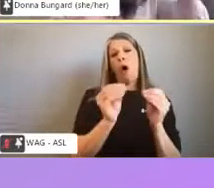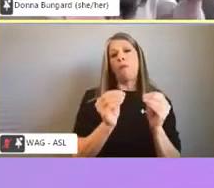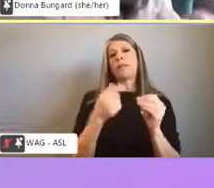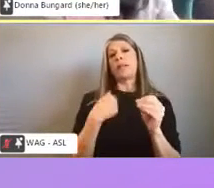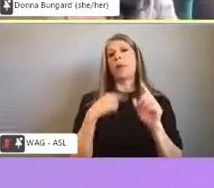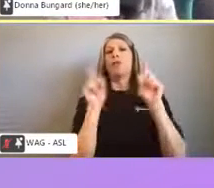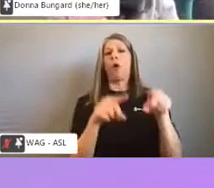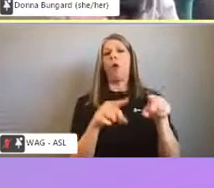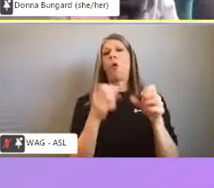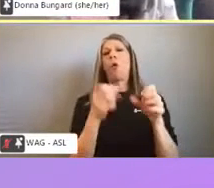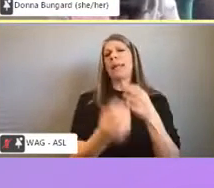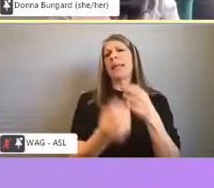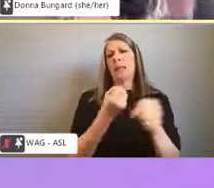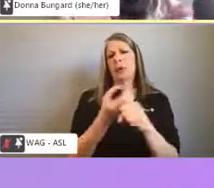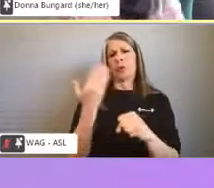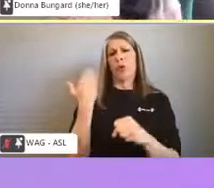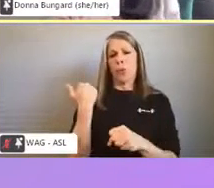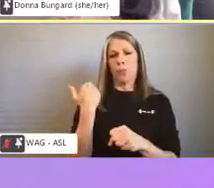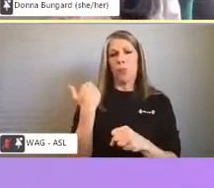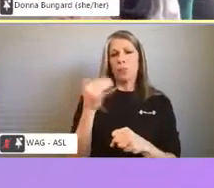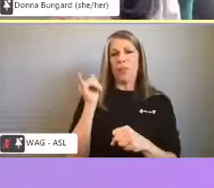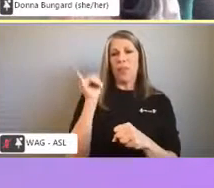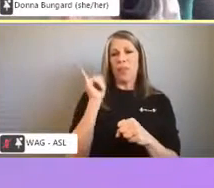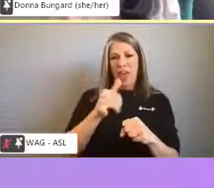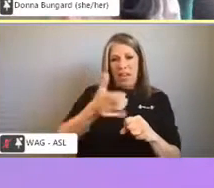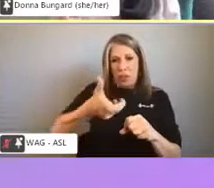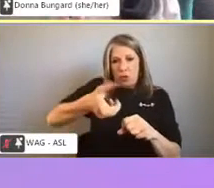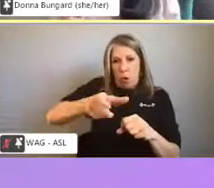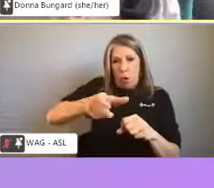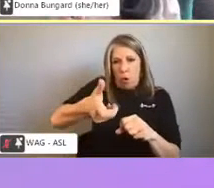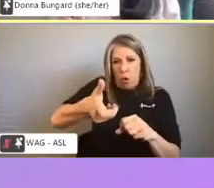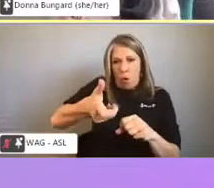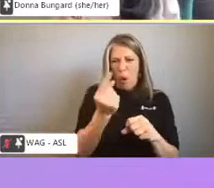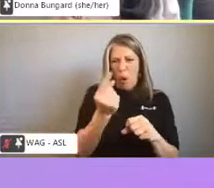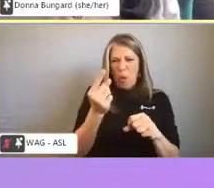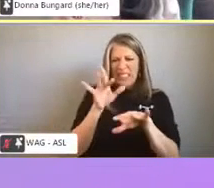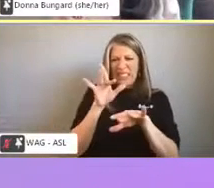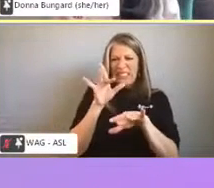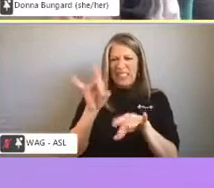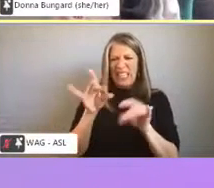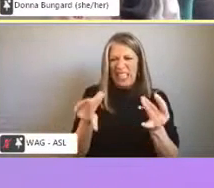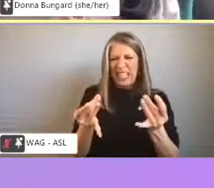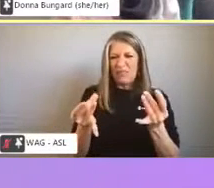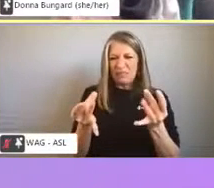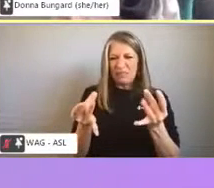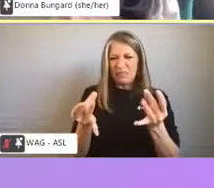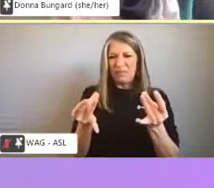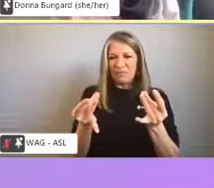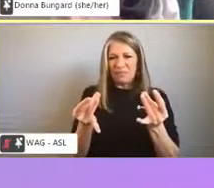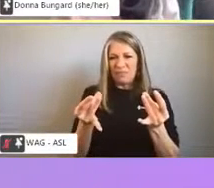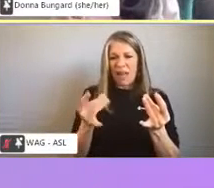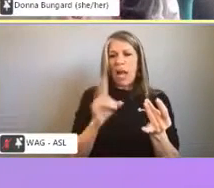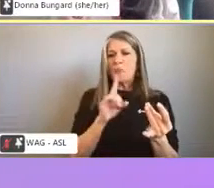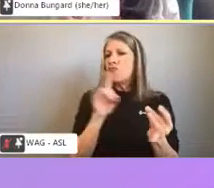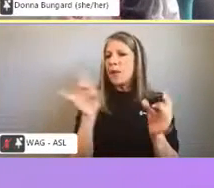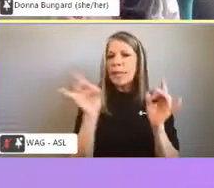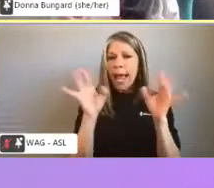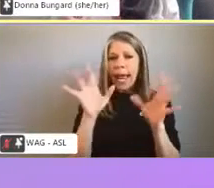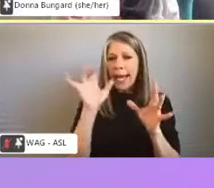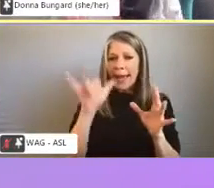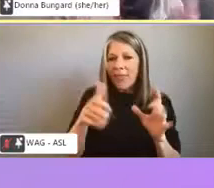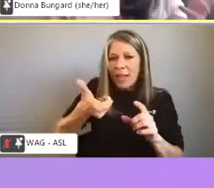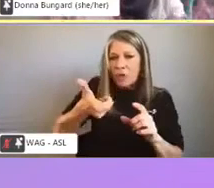to many years ago, and that doorknob was always sticky. I really hated that